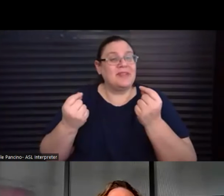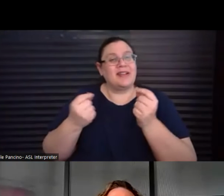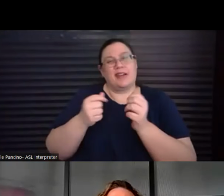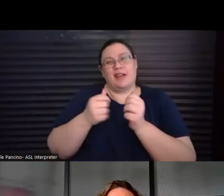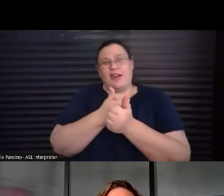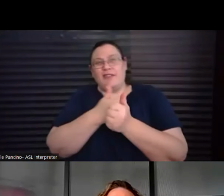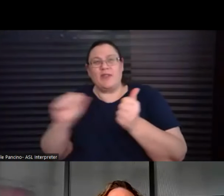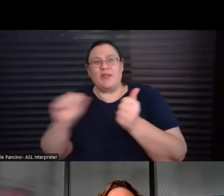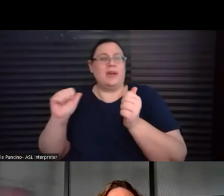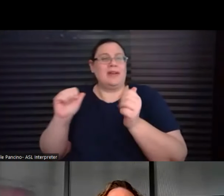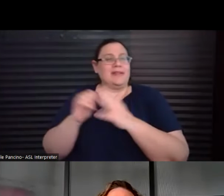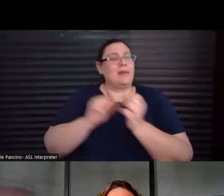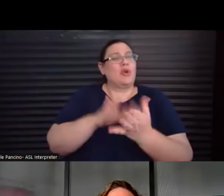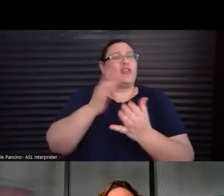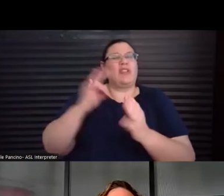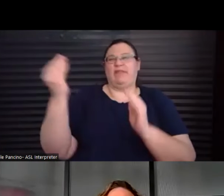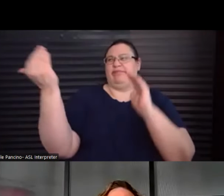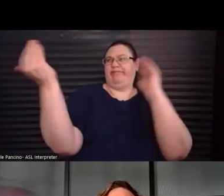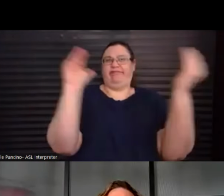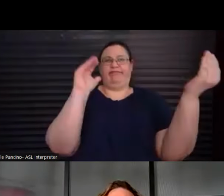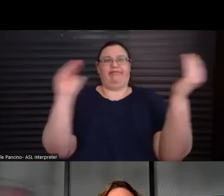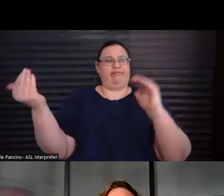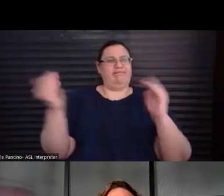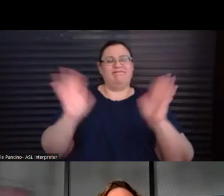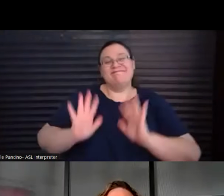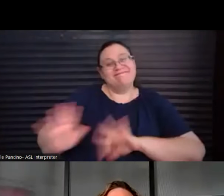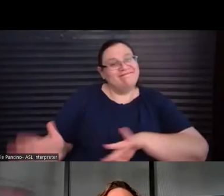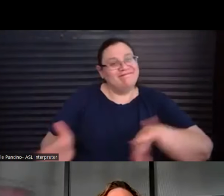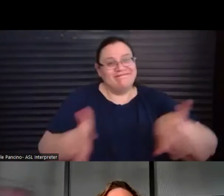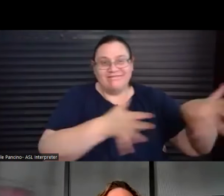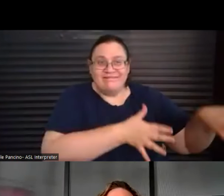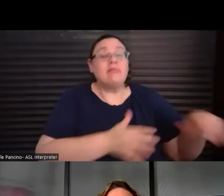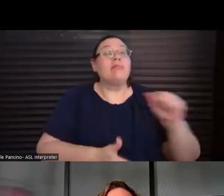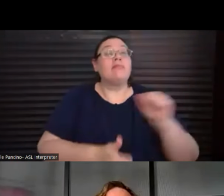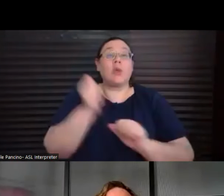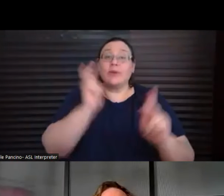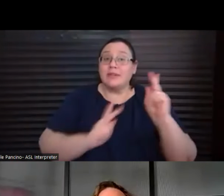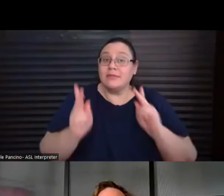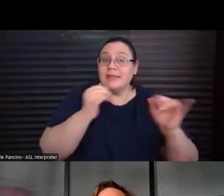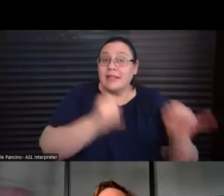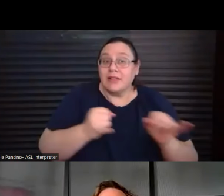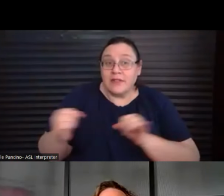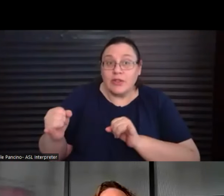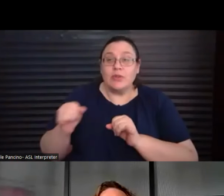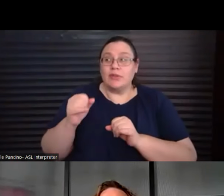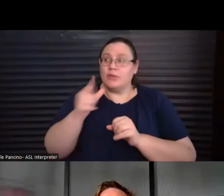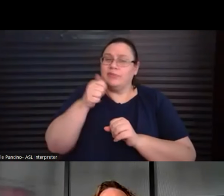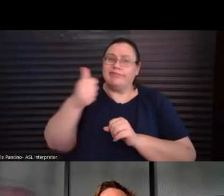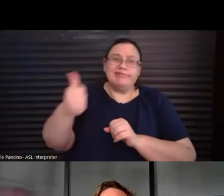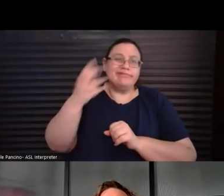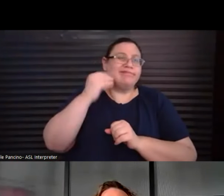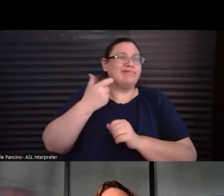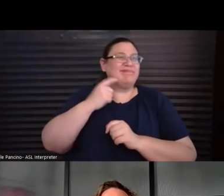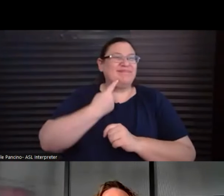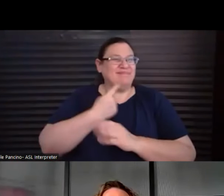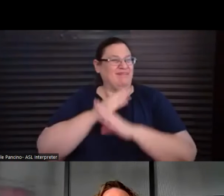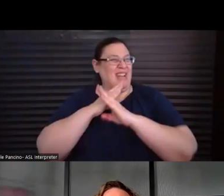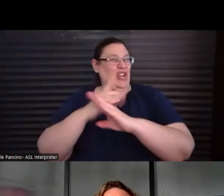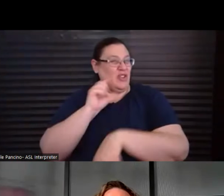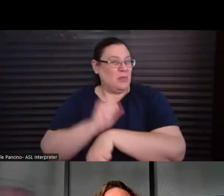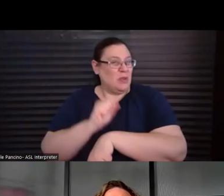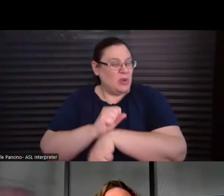comparative approach to employment. And we know that most individuals with significant barriers to employment can sometimes